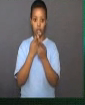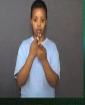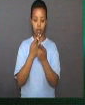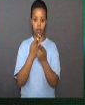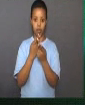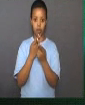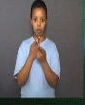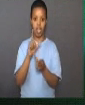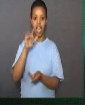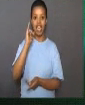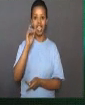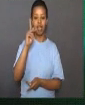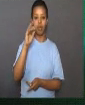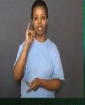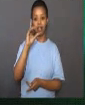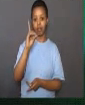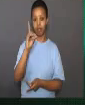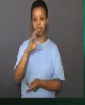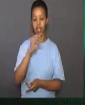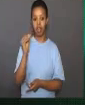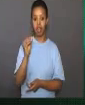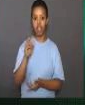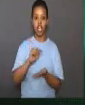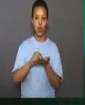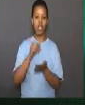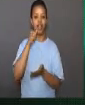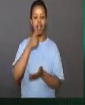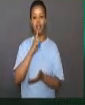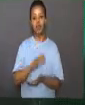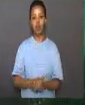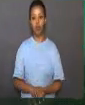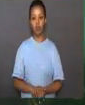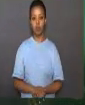proteins, lipids, and nucleic acids.